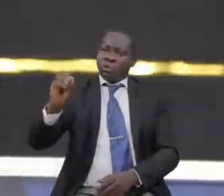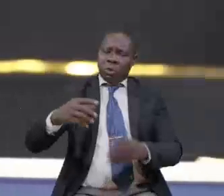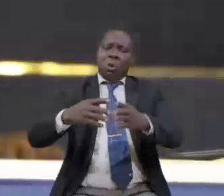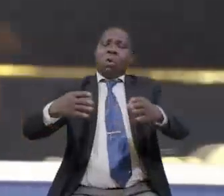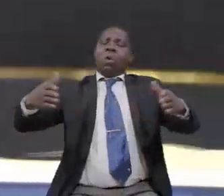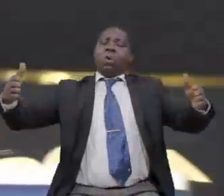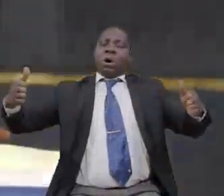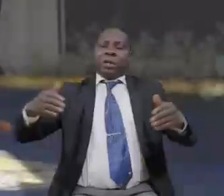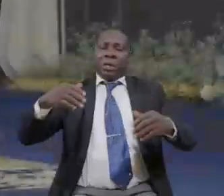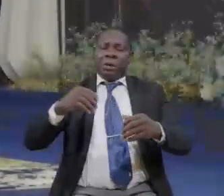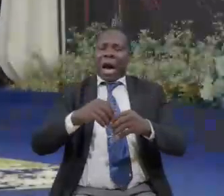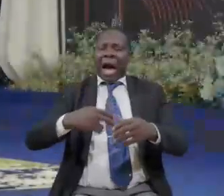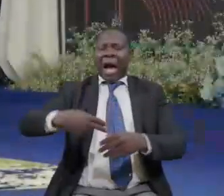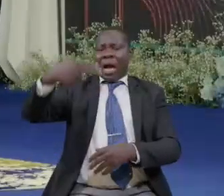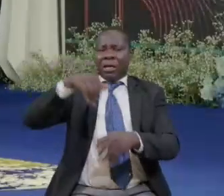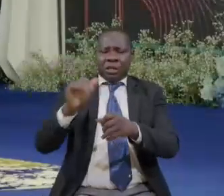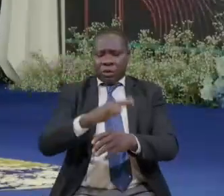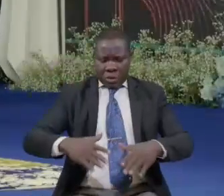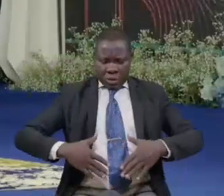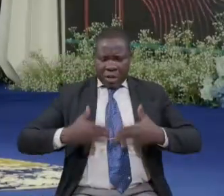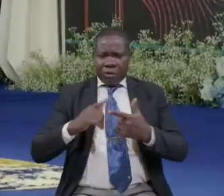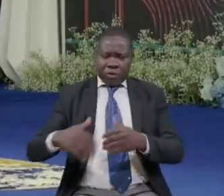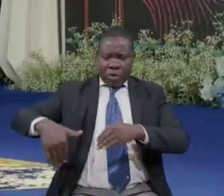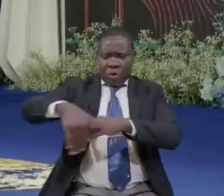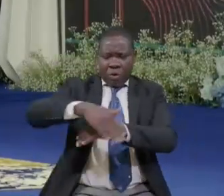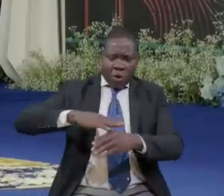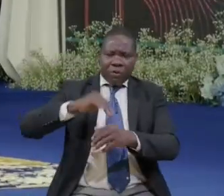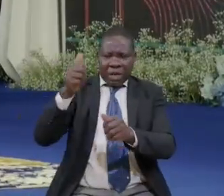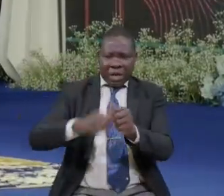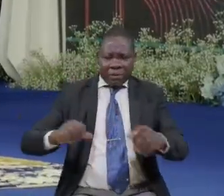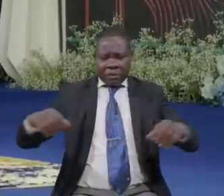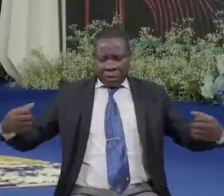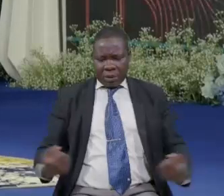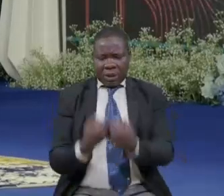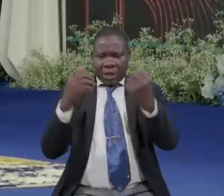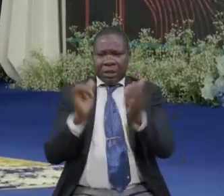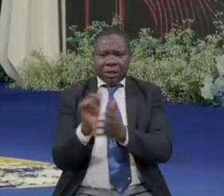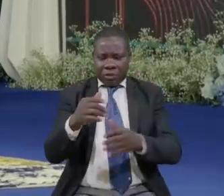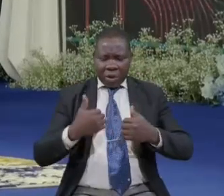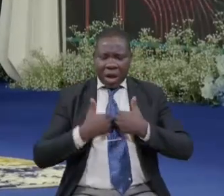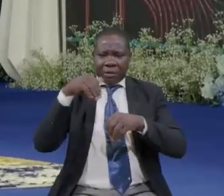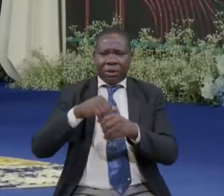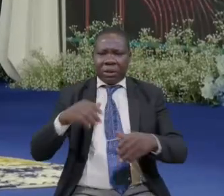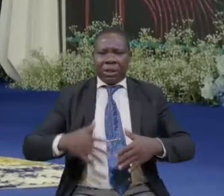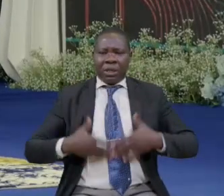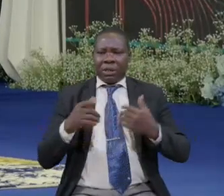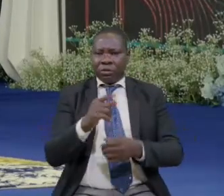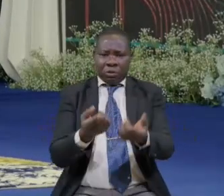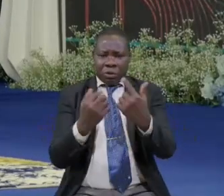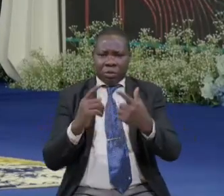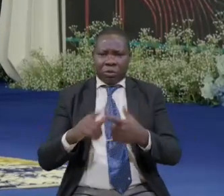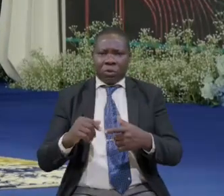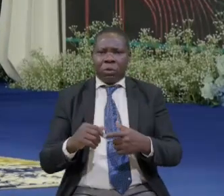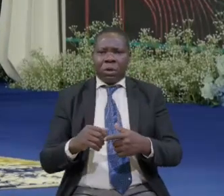life, to cover every challenge you have in life, you come tonight with the